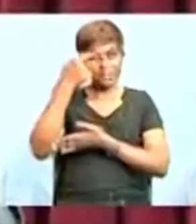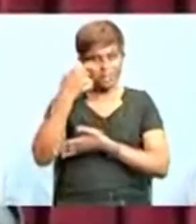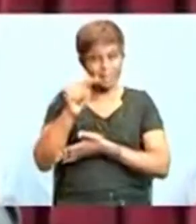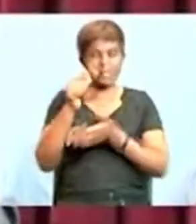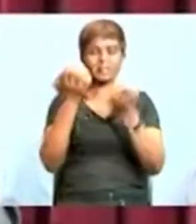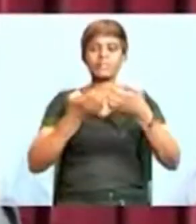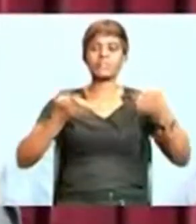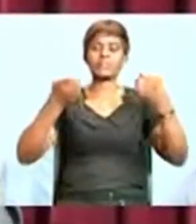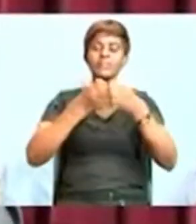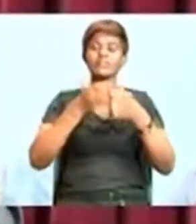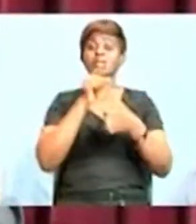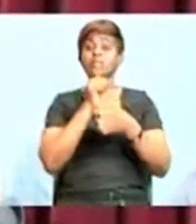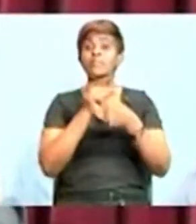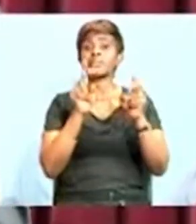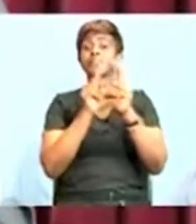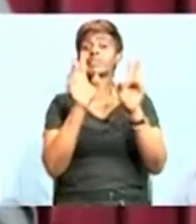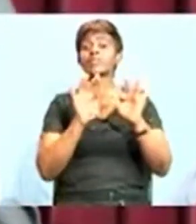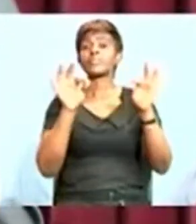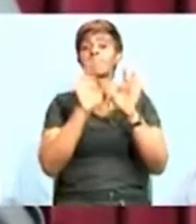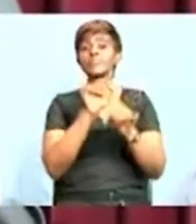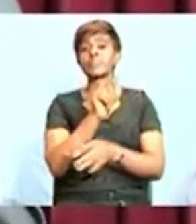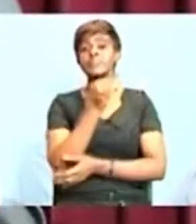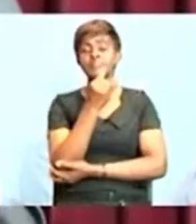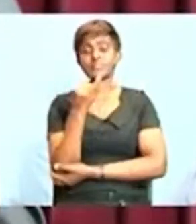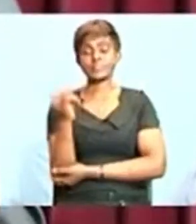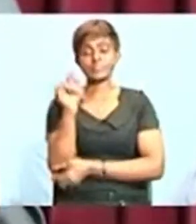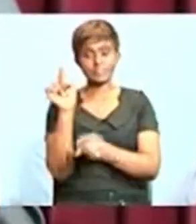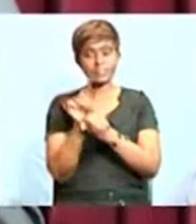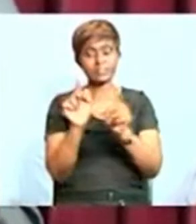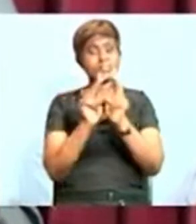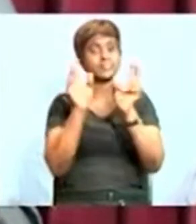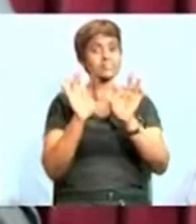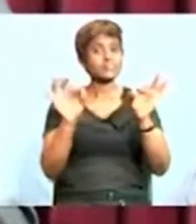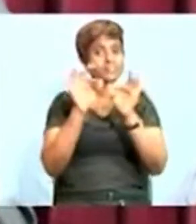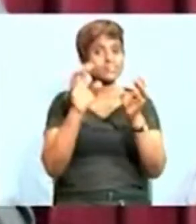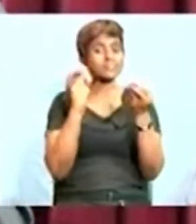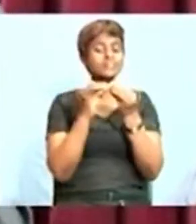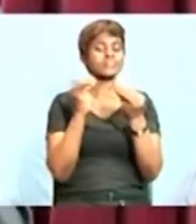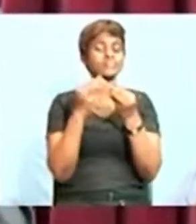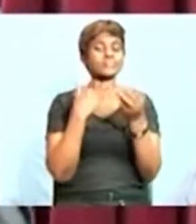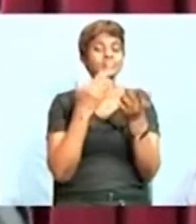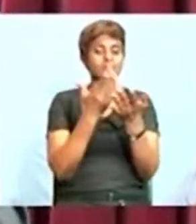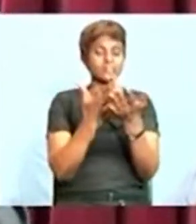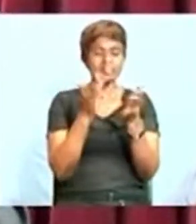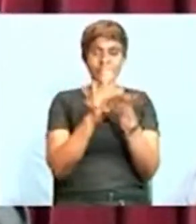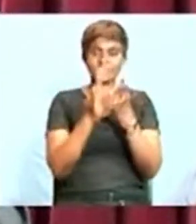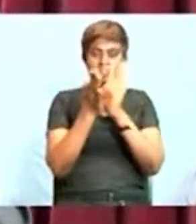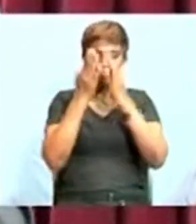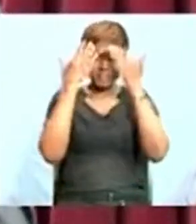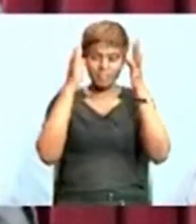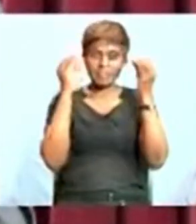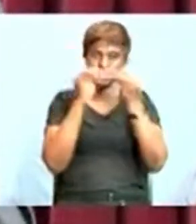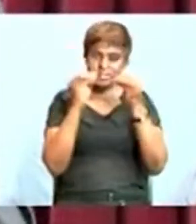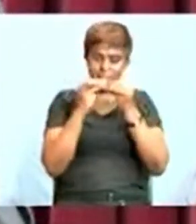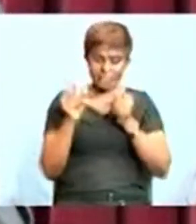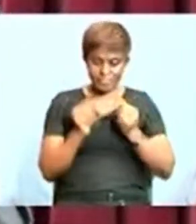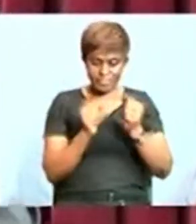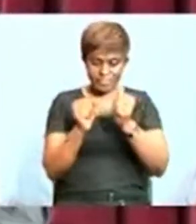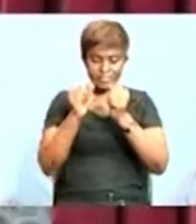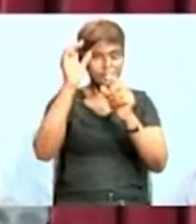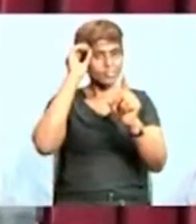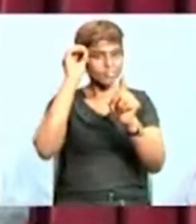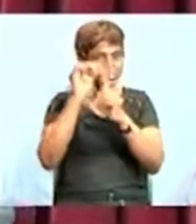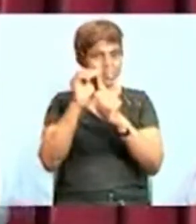as a cross-cutting issue, which is a key enabler to the realization of our strategic